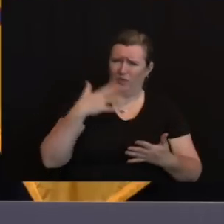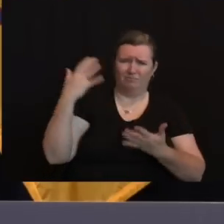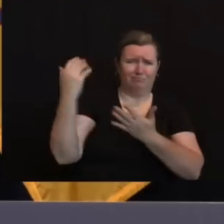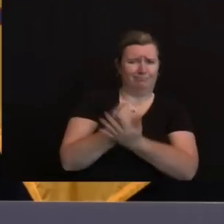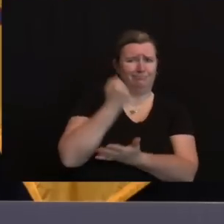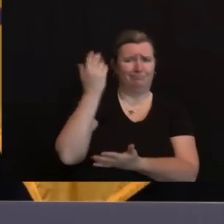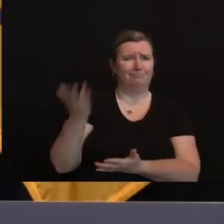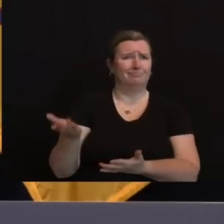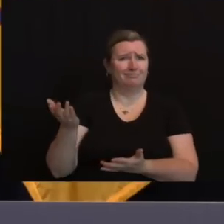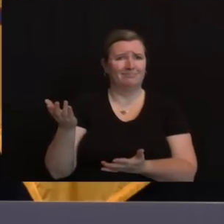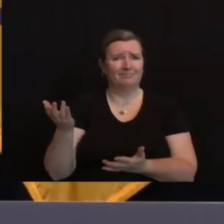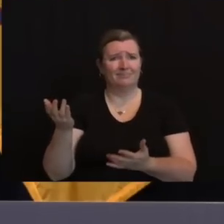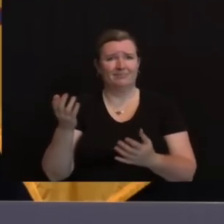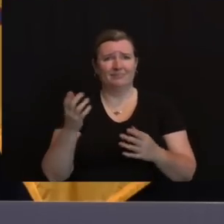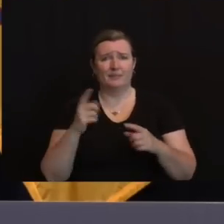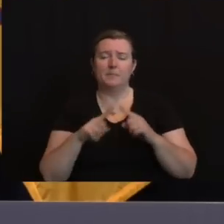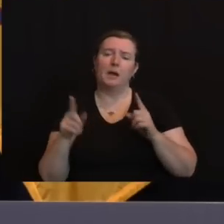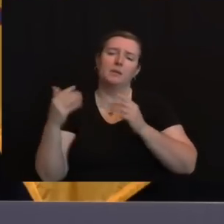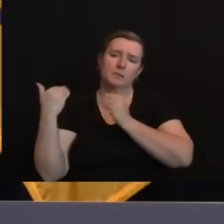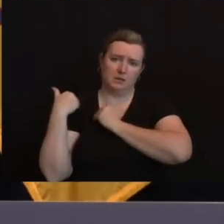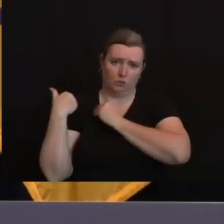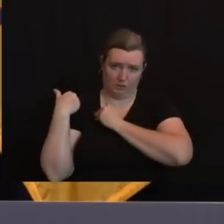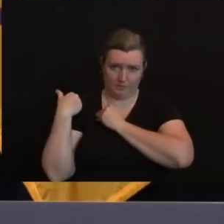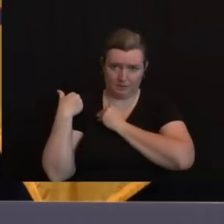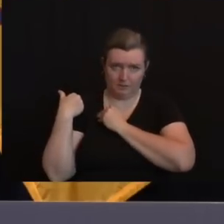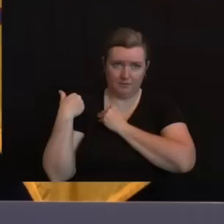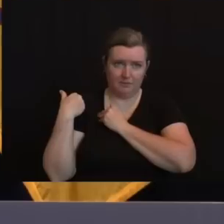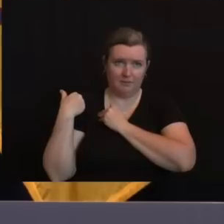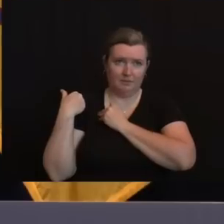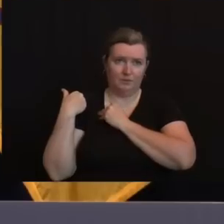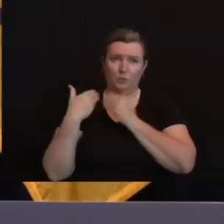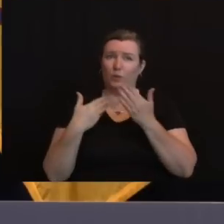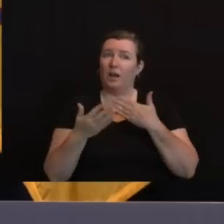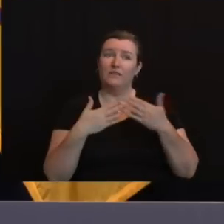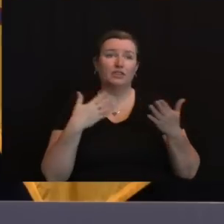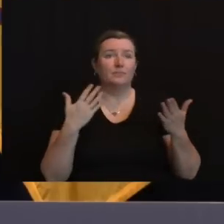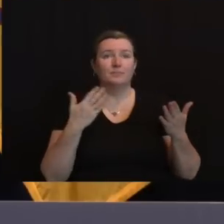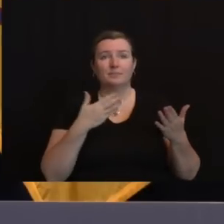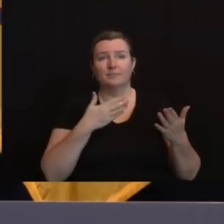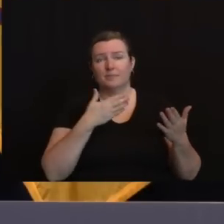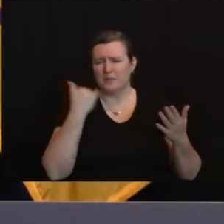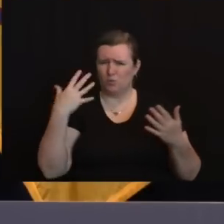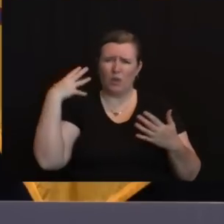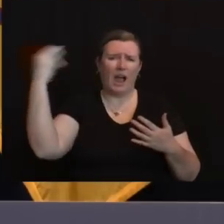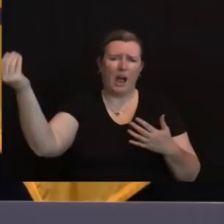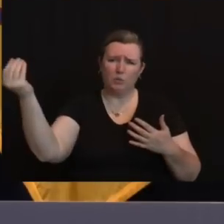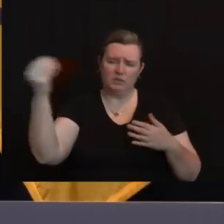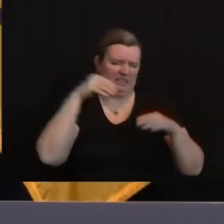Partake responsibly. Whatever you're doing, try to do it outside as opposed to inside.